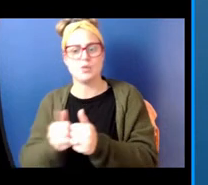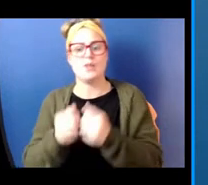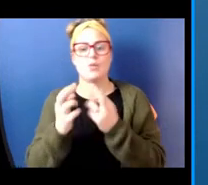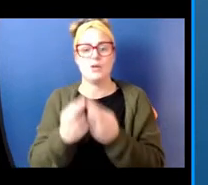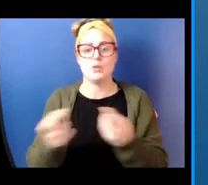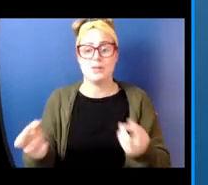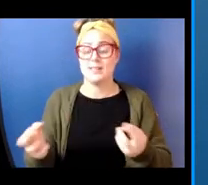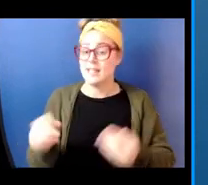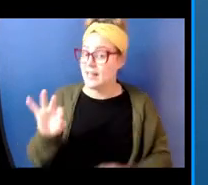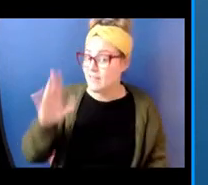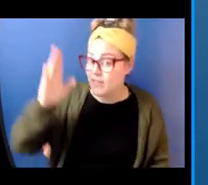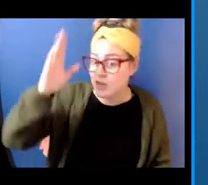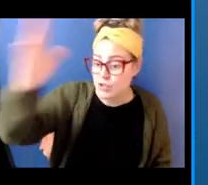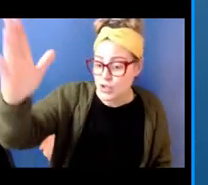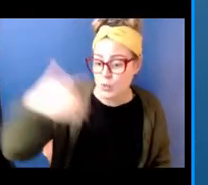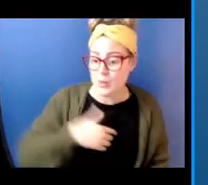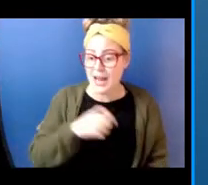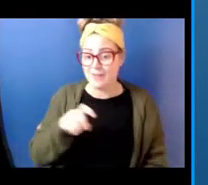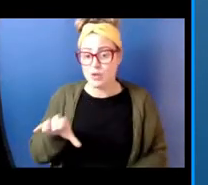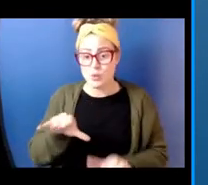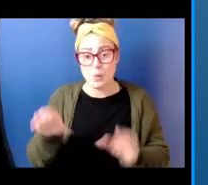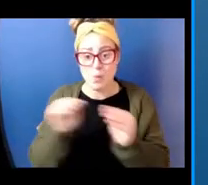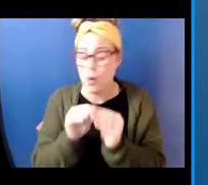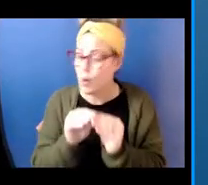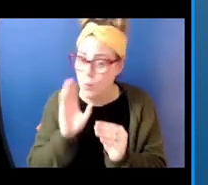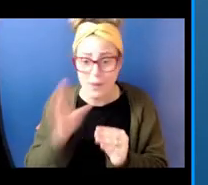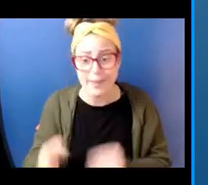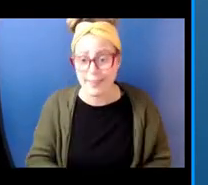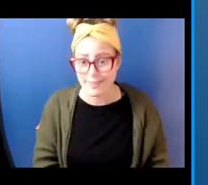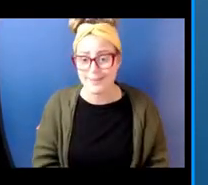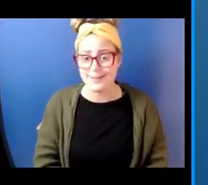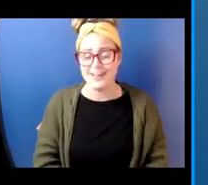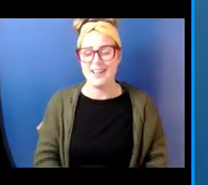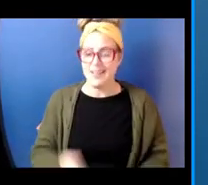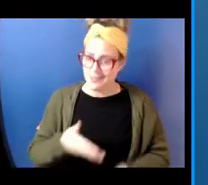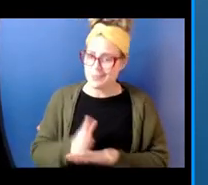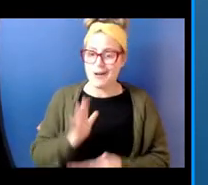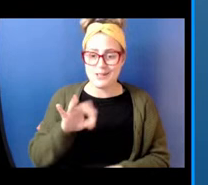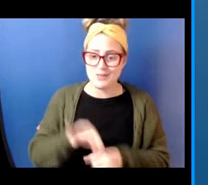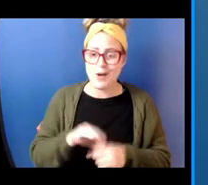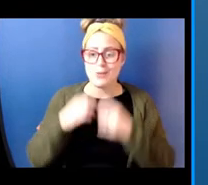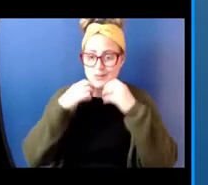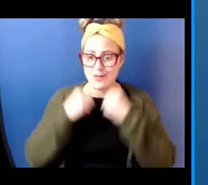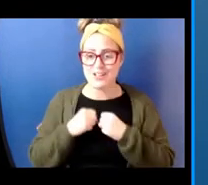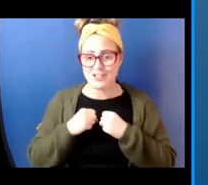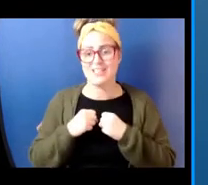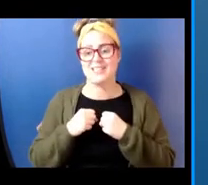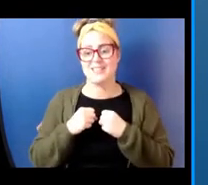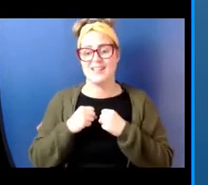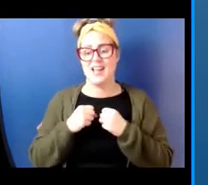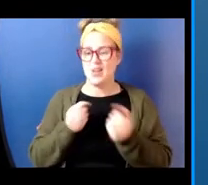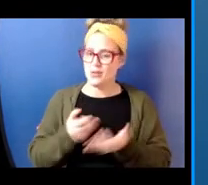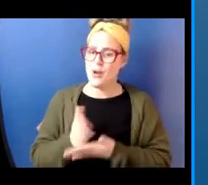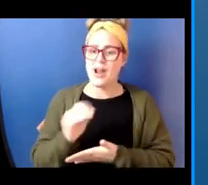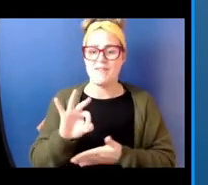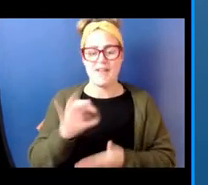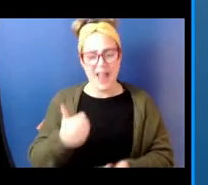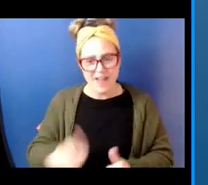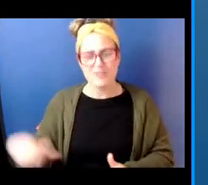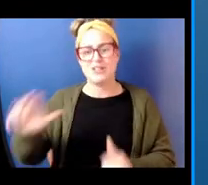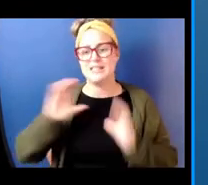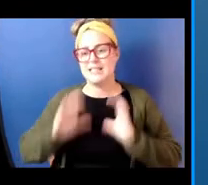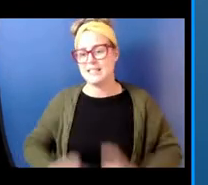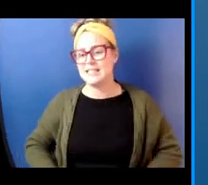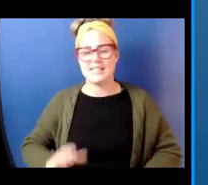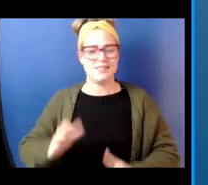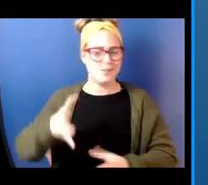future we got to do more we got to do more can we got to do more the right to vote is precious the right of every citizen to participate in the